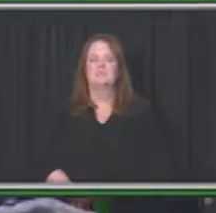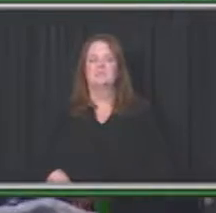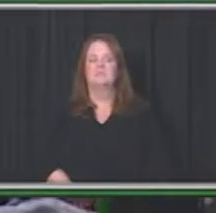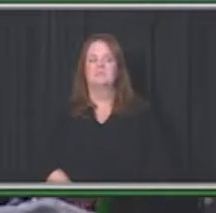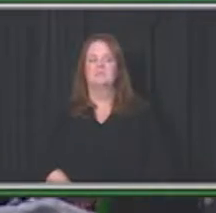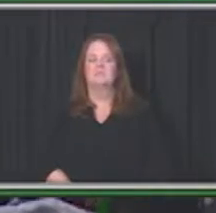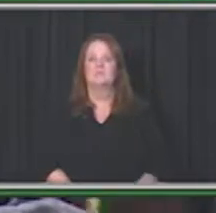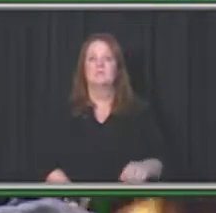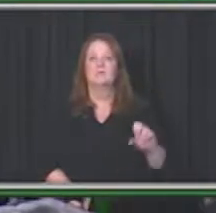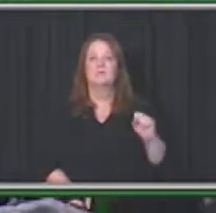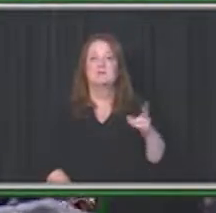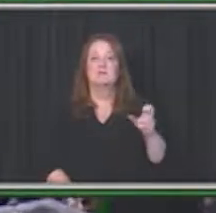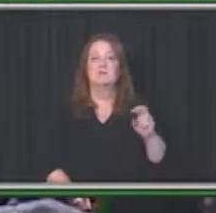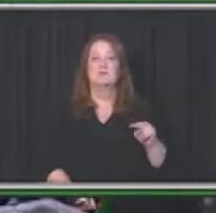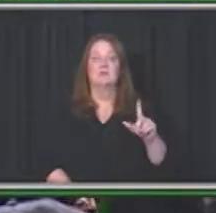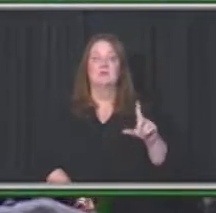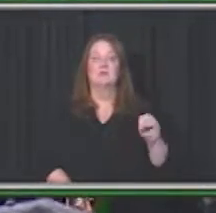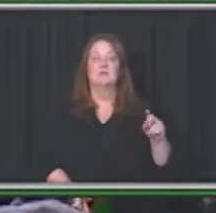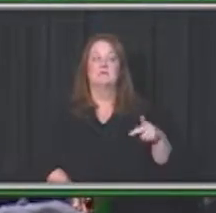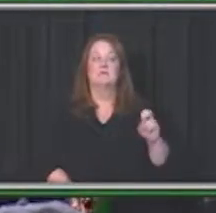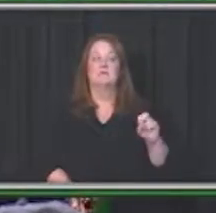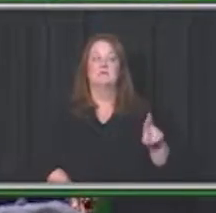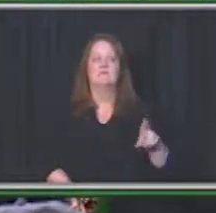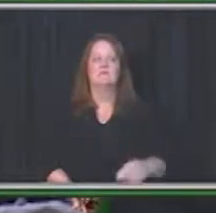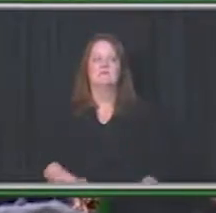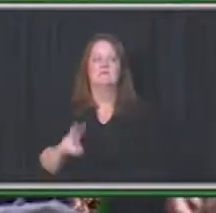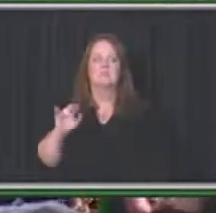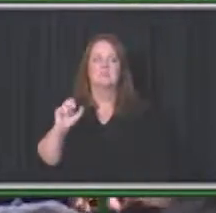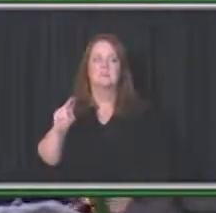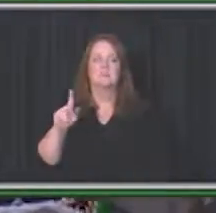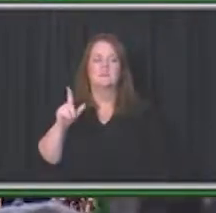Shannon Lee Plummer. Vivian Ho.